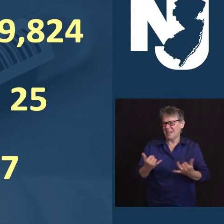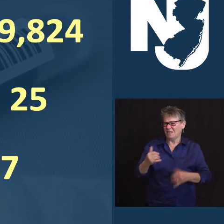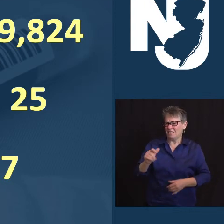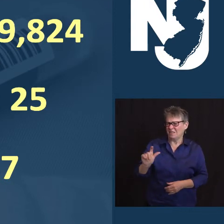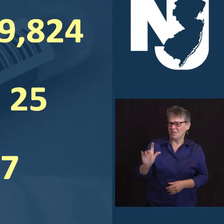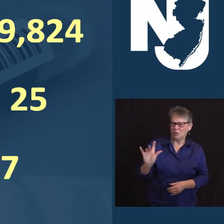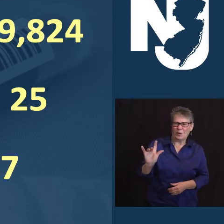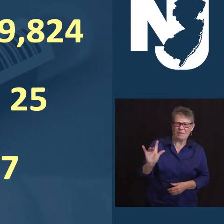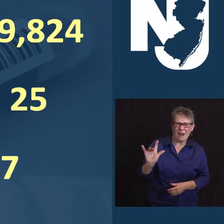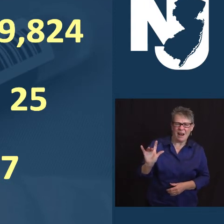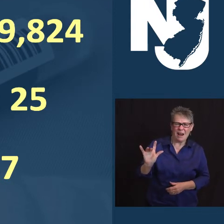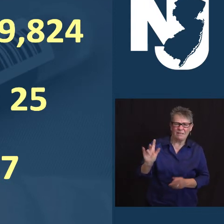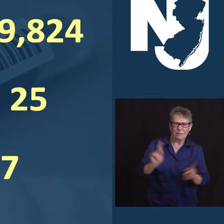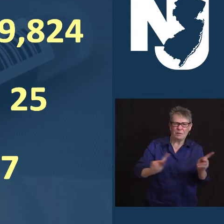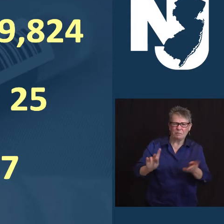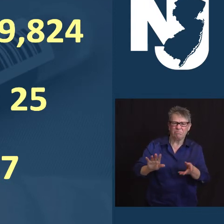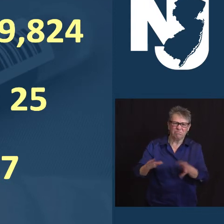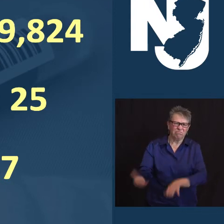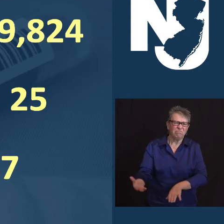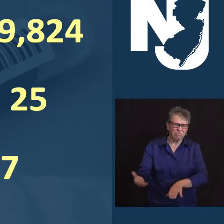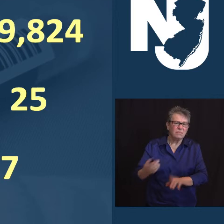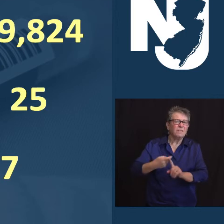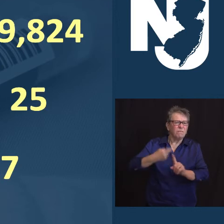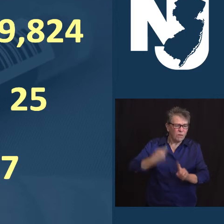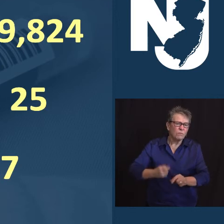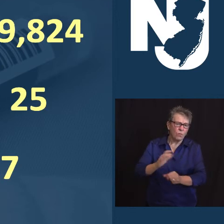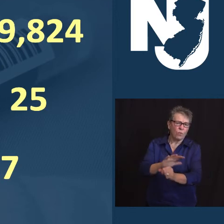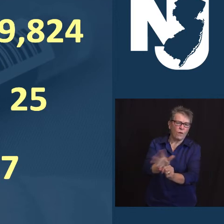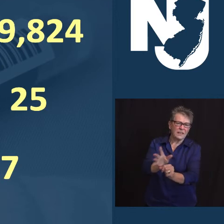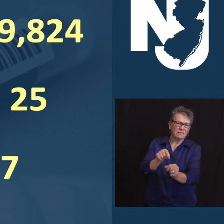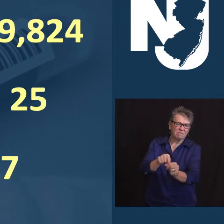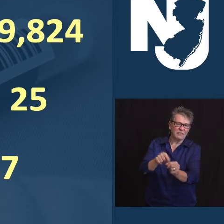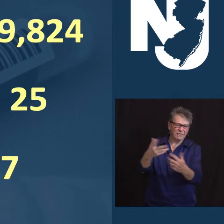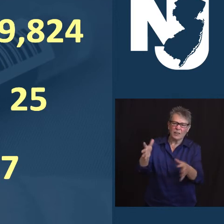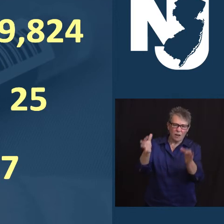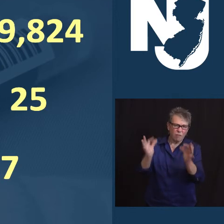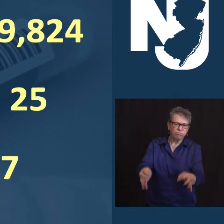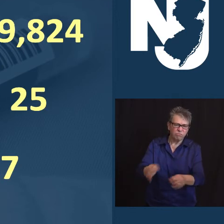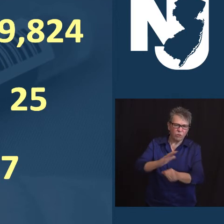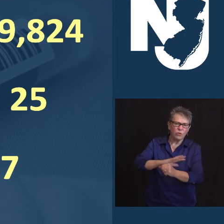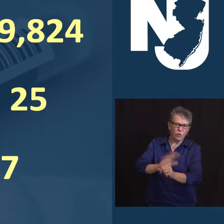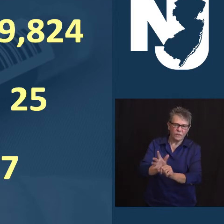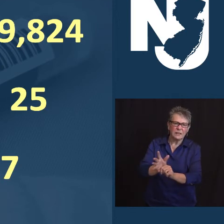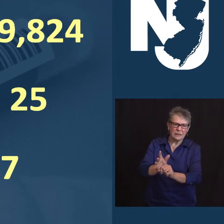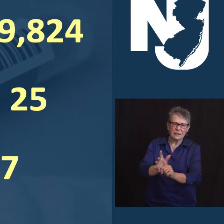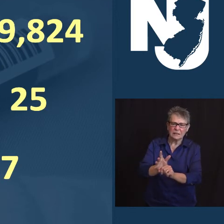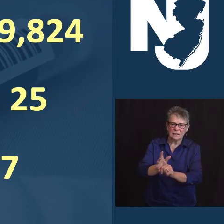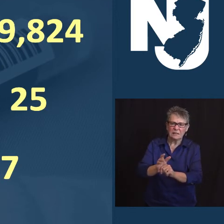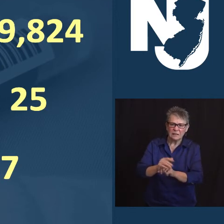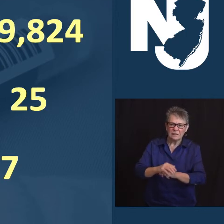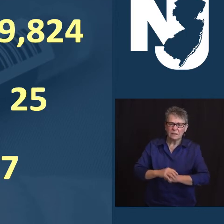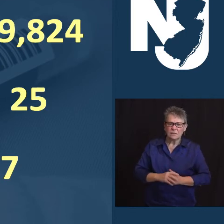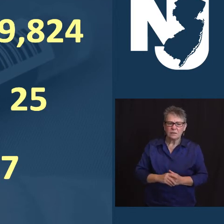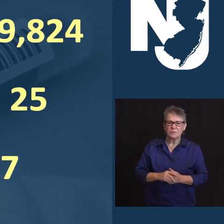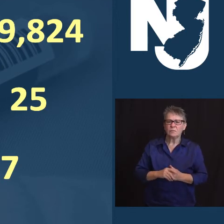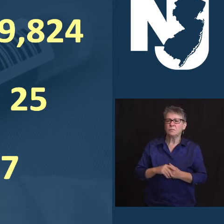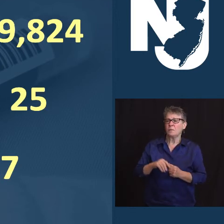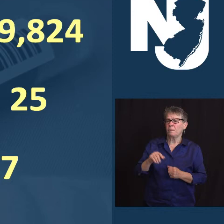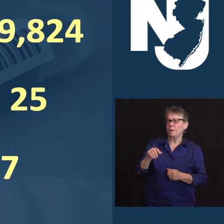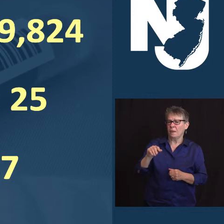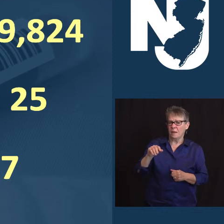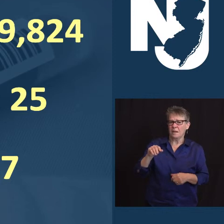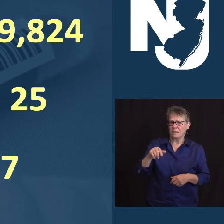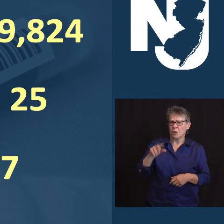from COVID-related complications. This moves our statewide total to 22,011, including